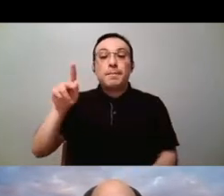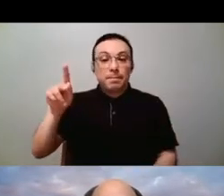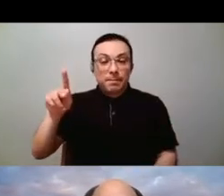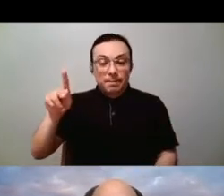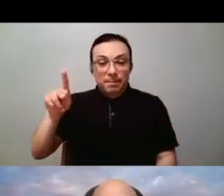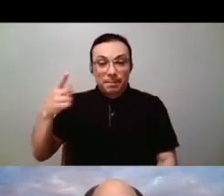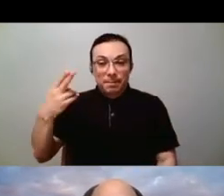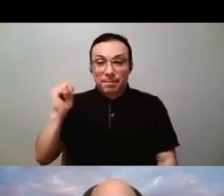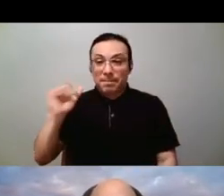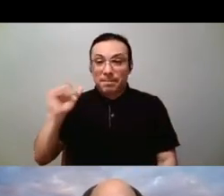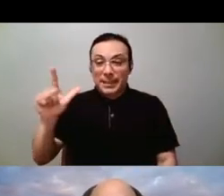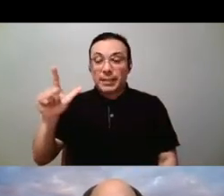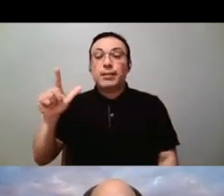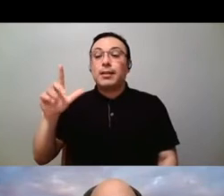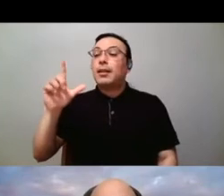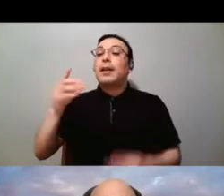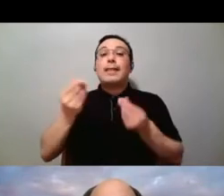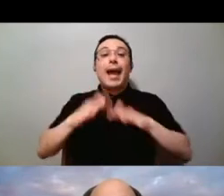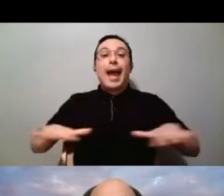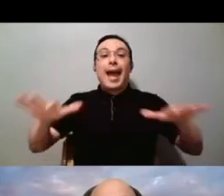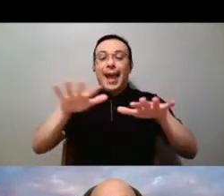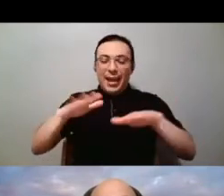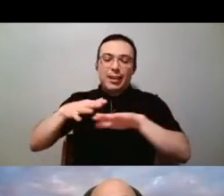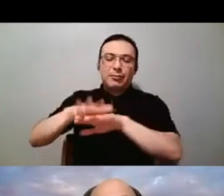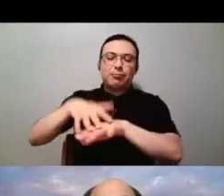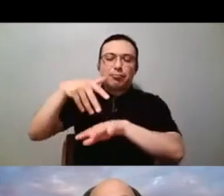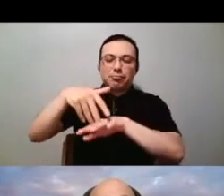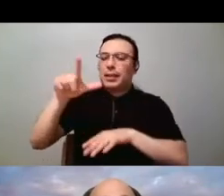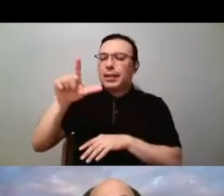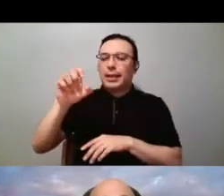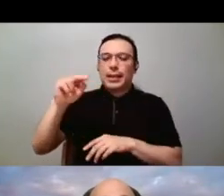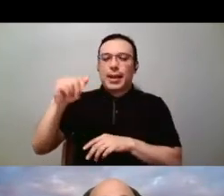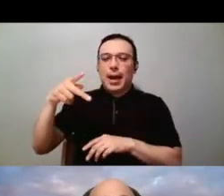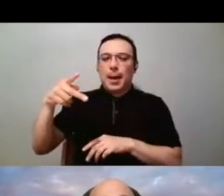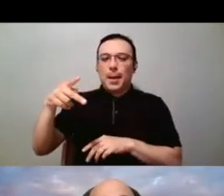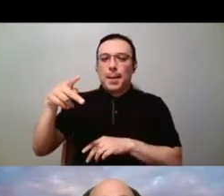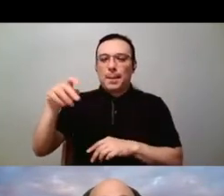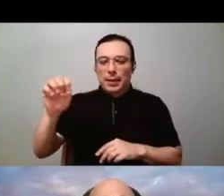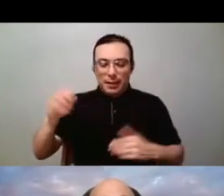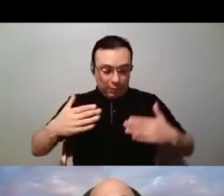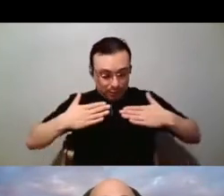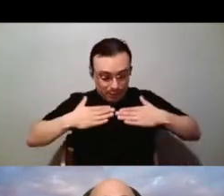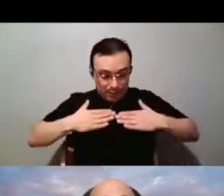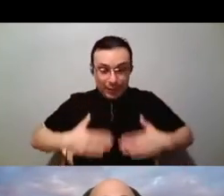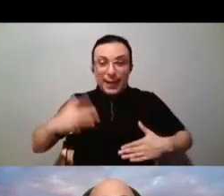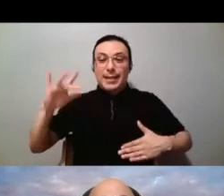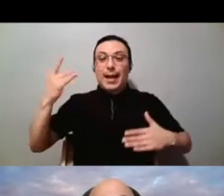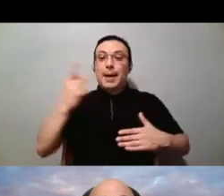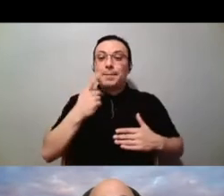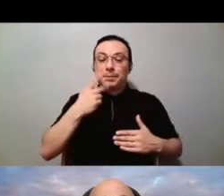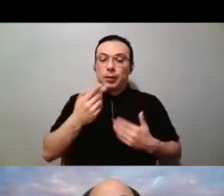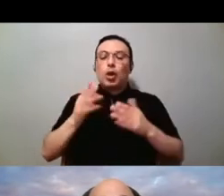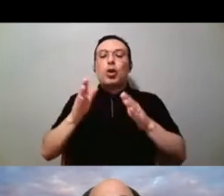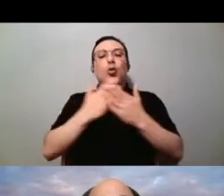I have a pink shirt on that says, rest in power, Dominique Remy Fells,